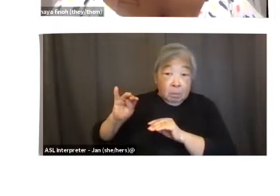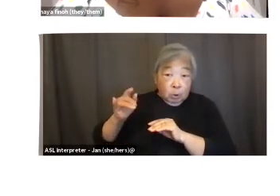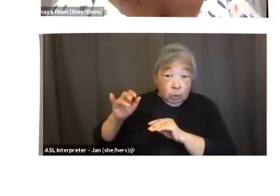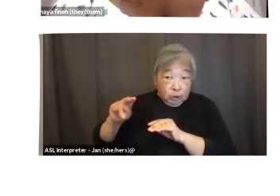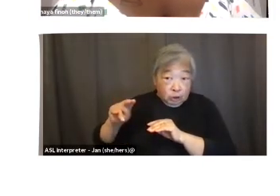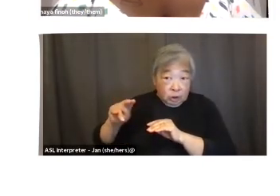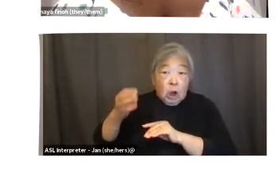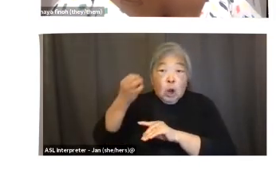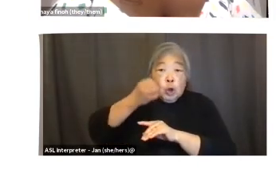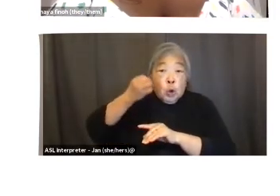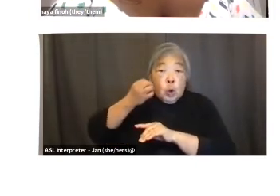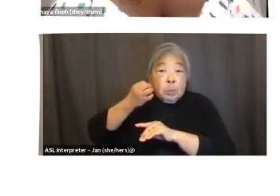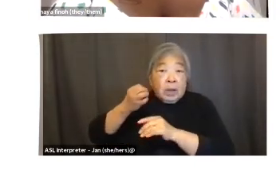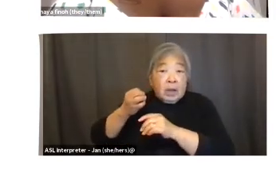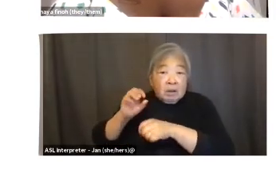European laborers.